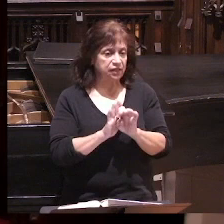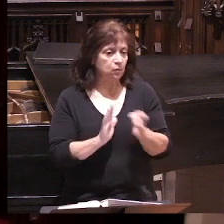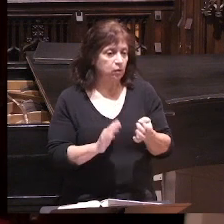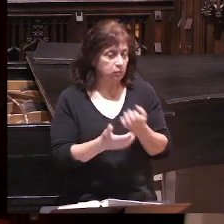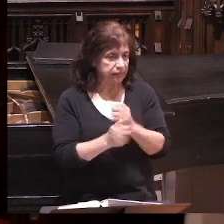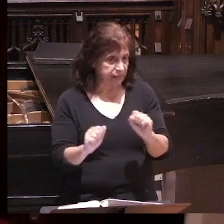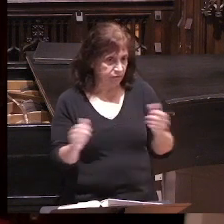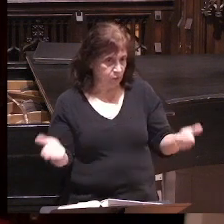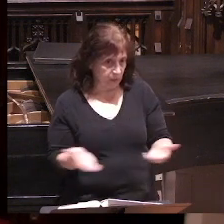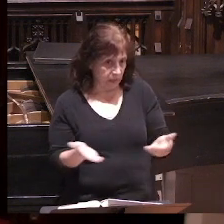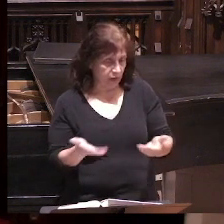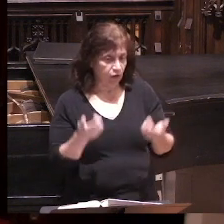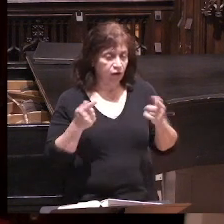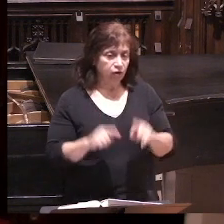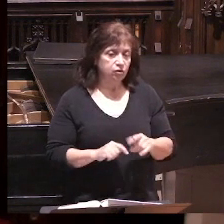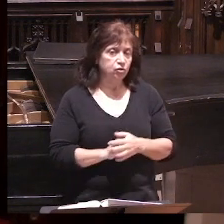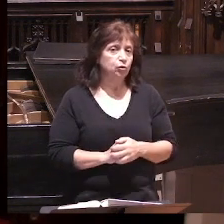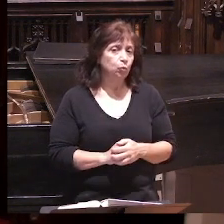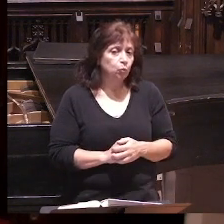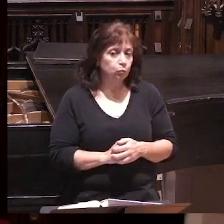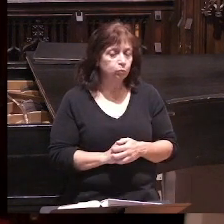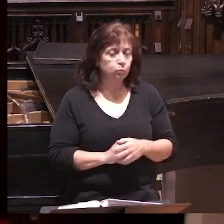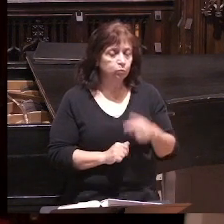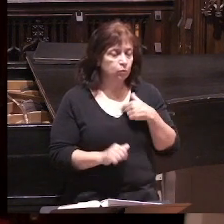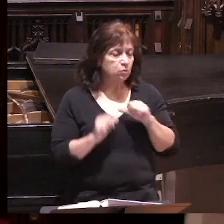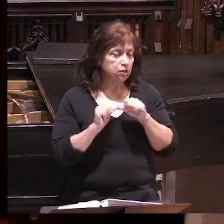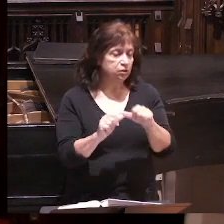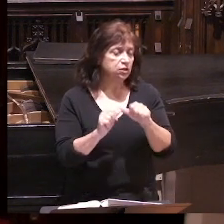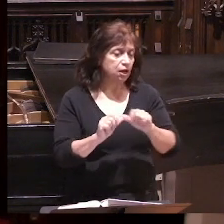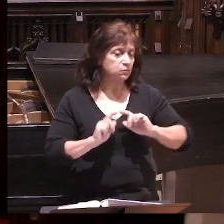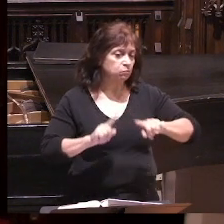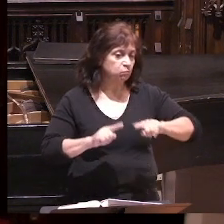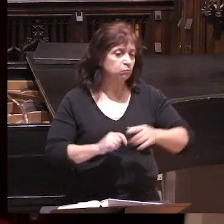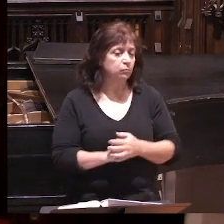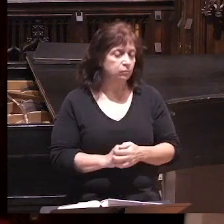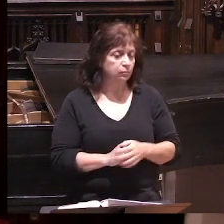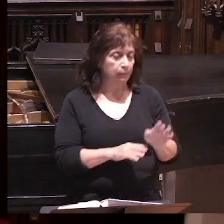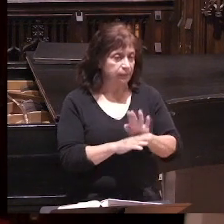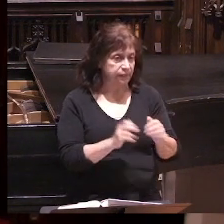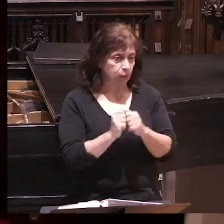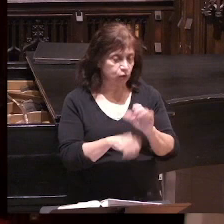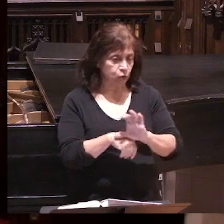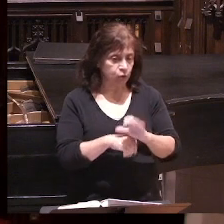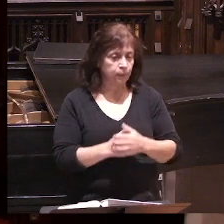to be here. So I would say fairly steady and heavy.